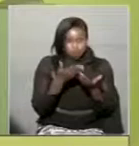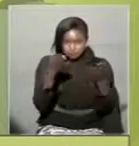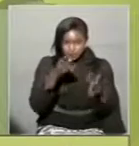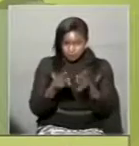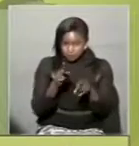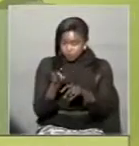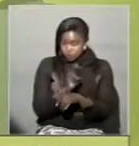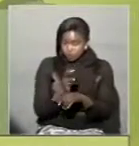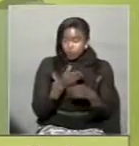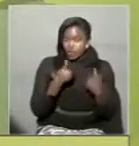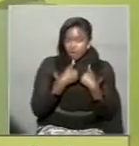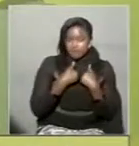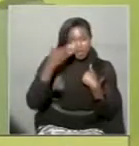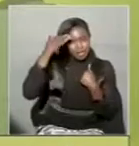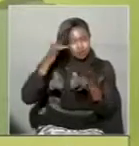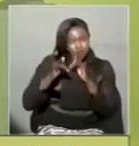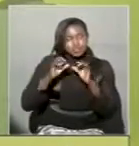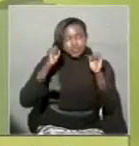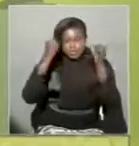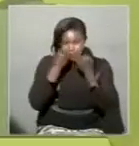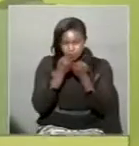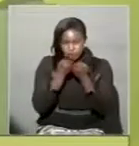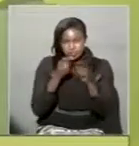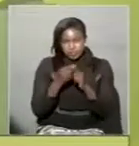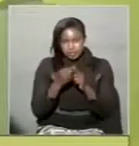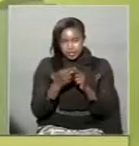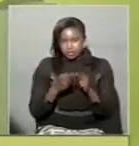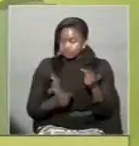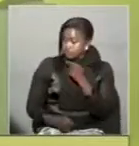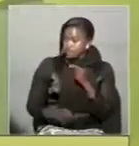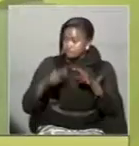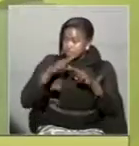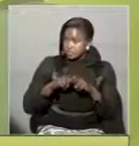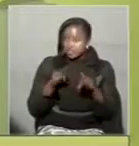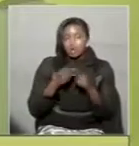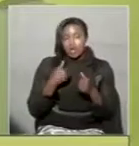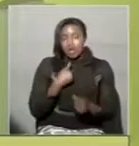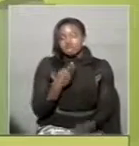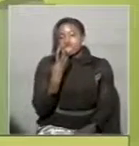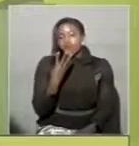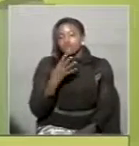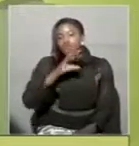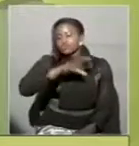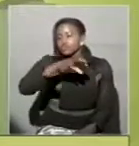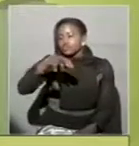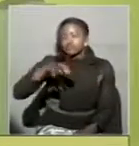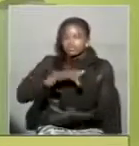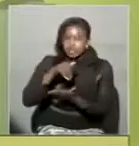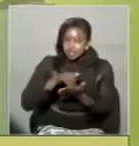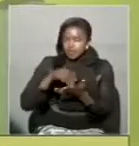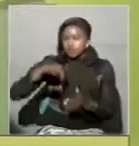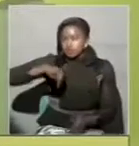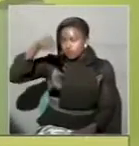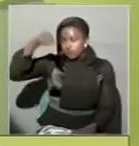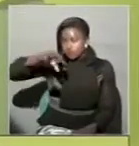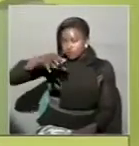have the headquarters in Chambogo, where I sit, but we also have 4 regional centers. So we have the northern region